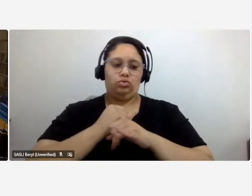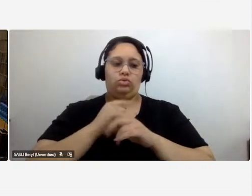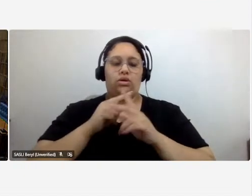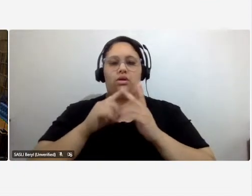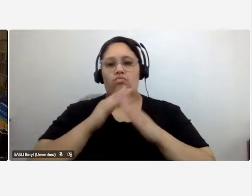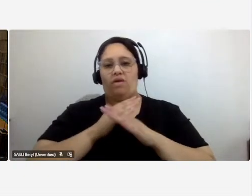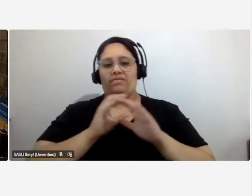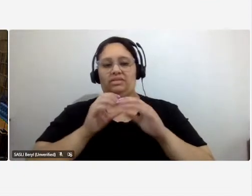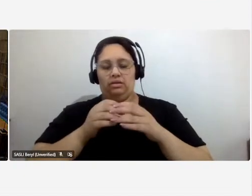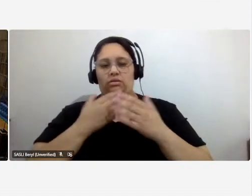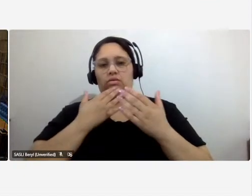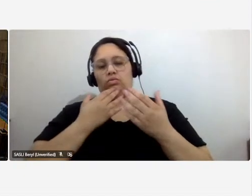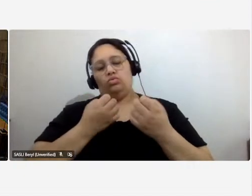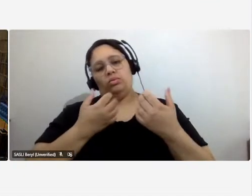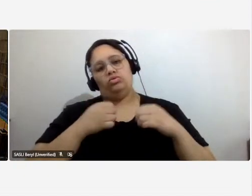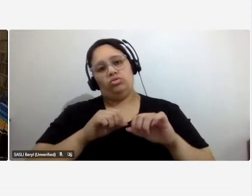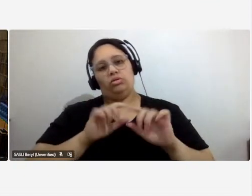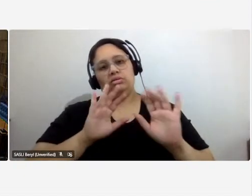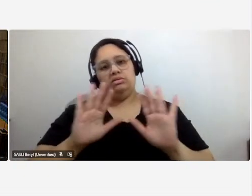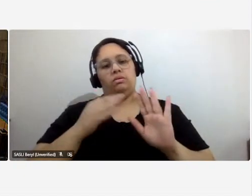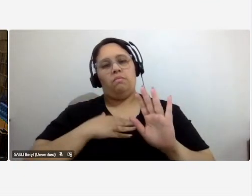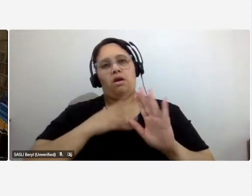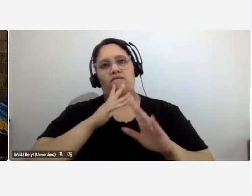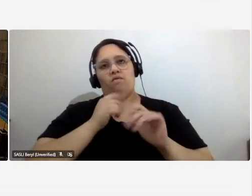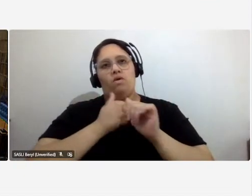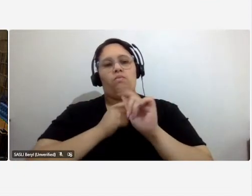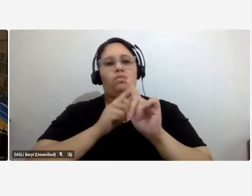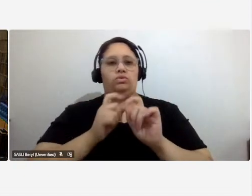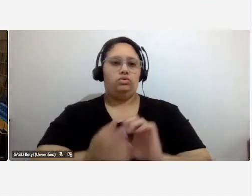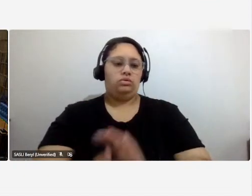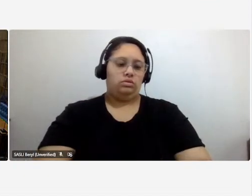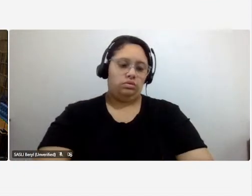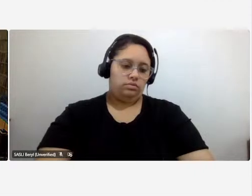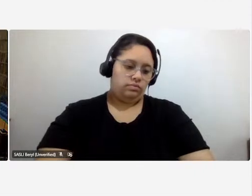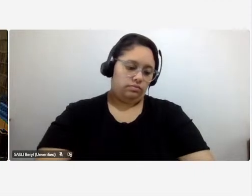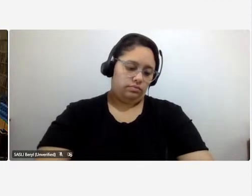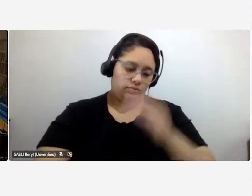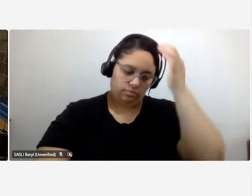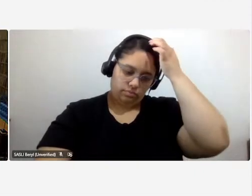thanks very much. Those were my follow-up questions.